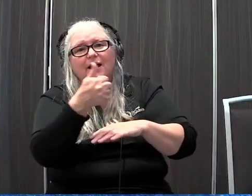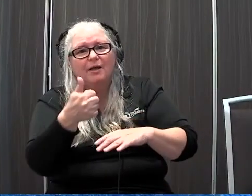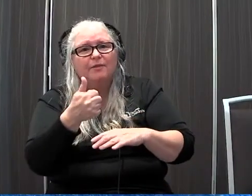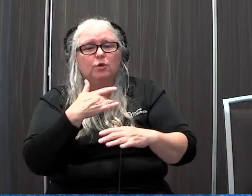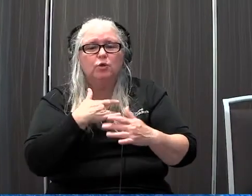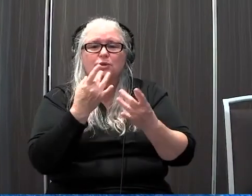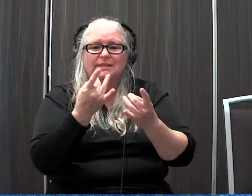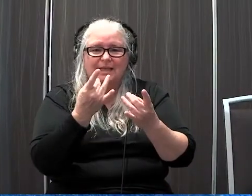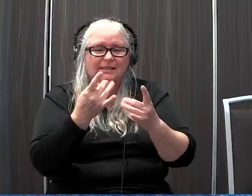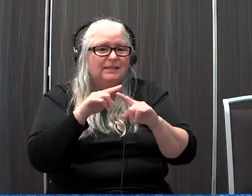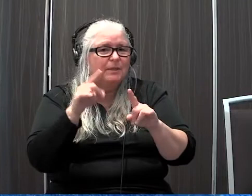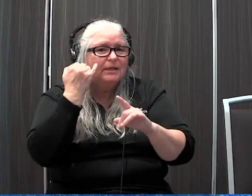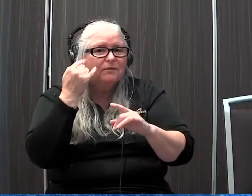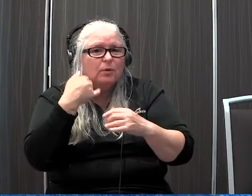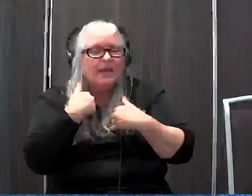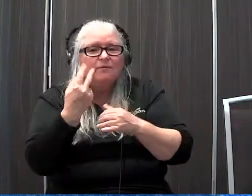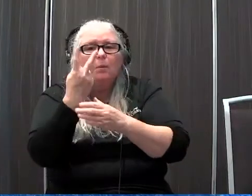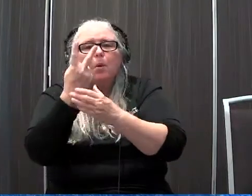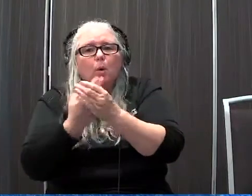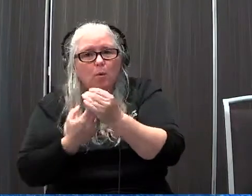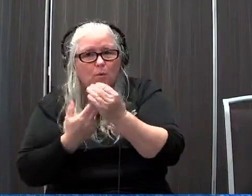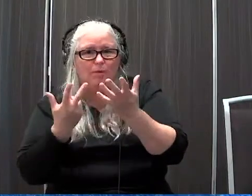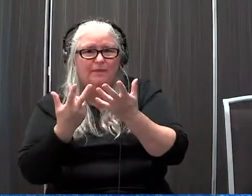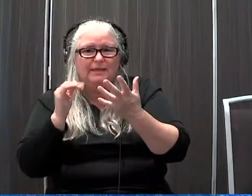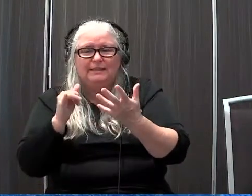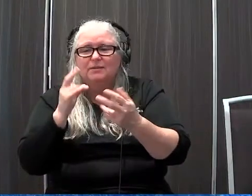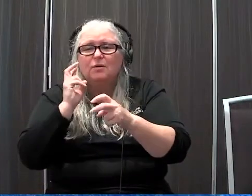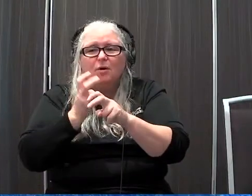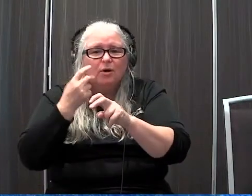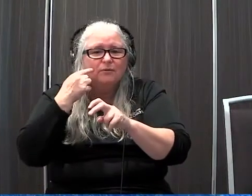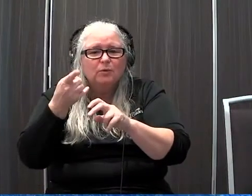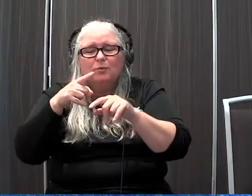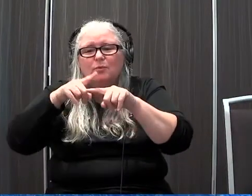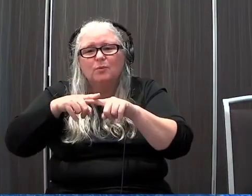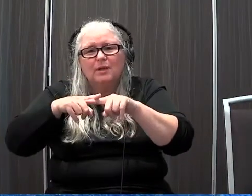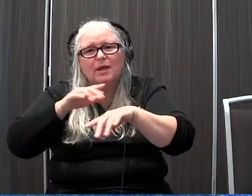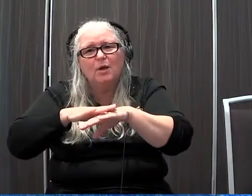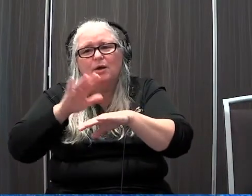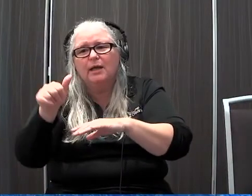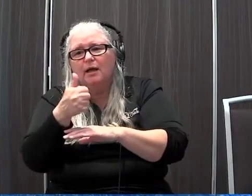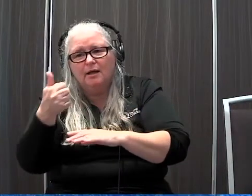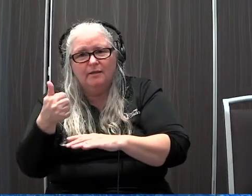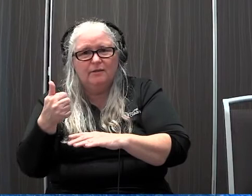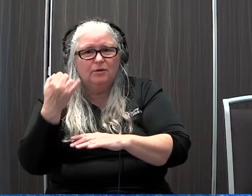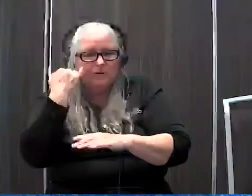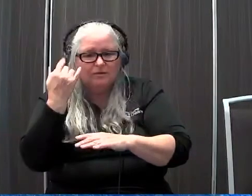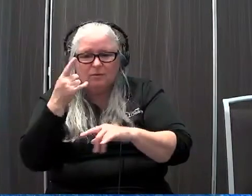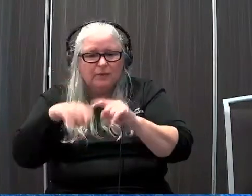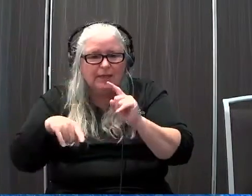loss, it's more difficult to rely on your residual senses to be able to supplement the information missing from one specific